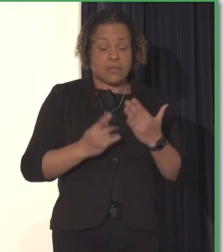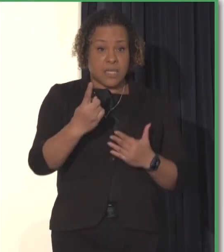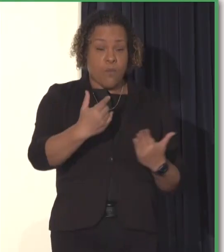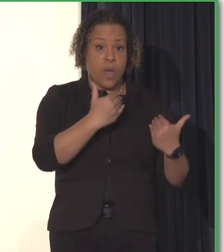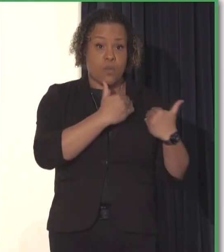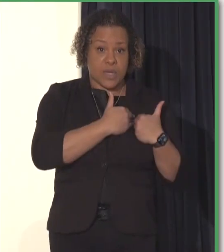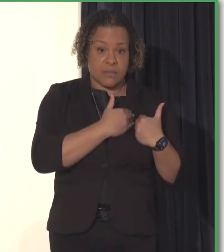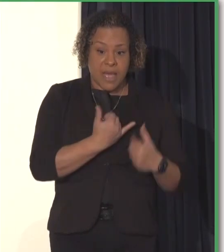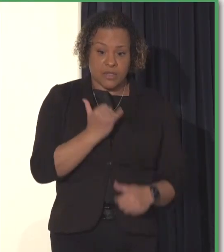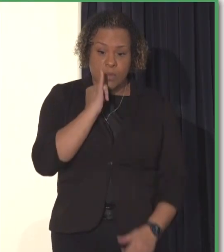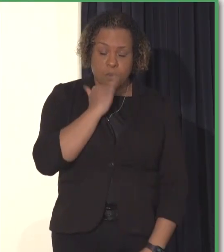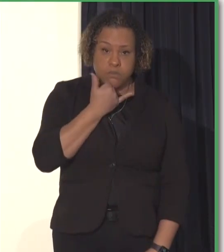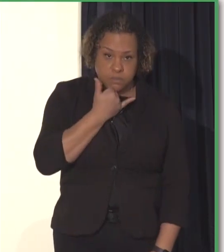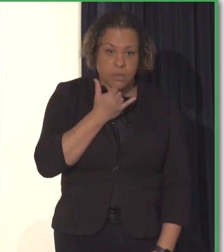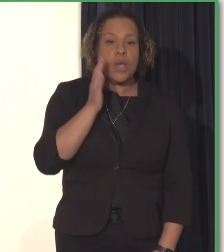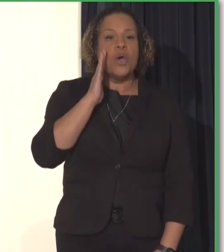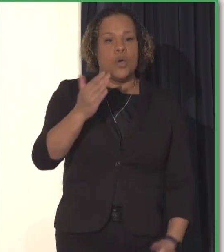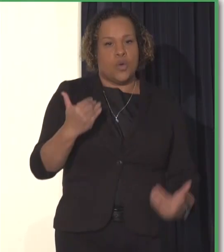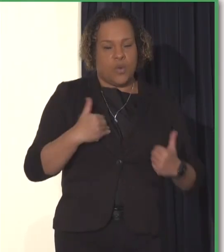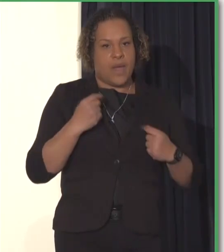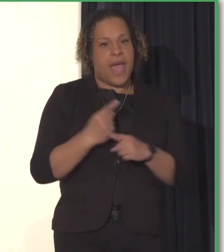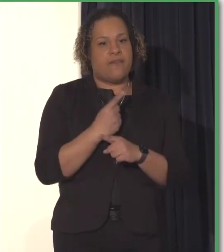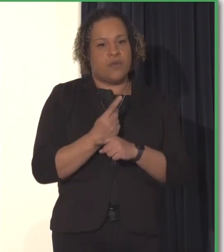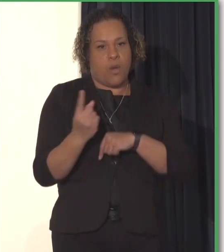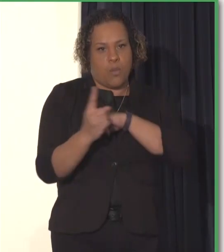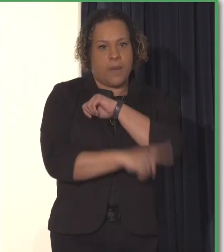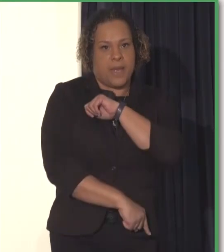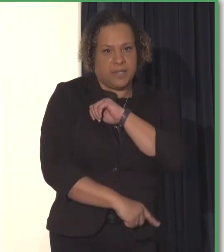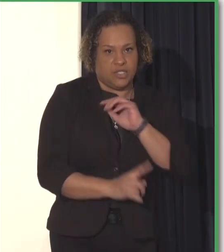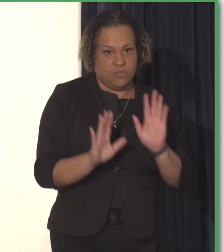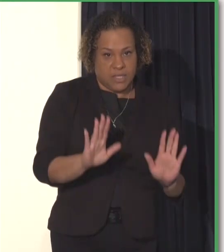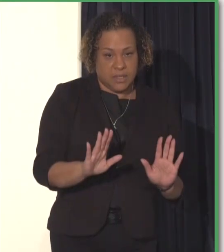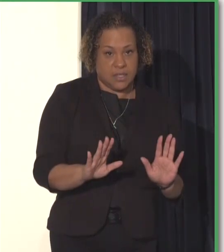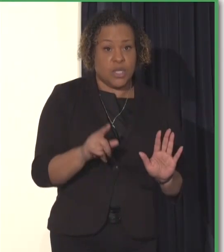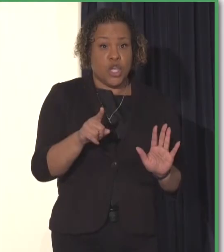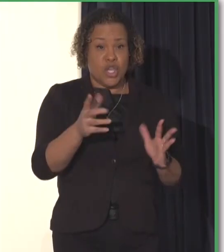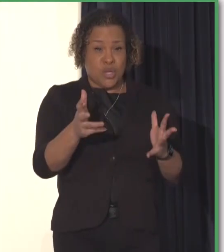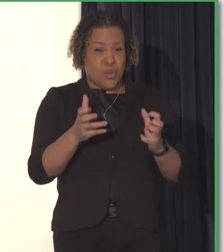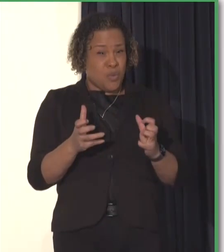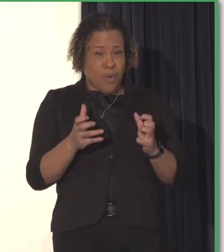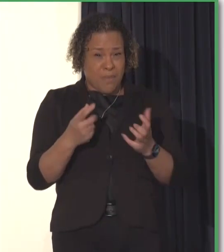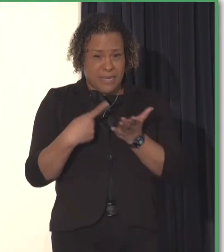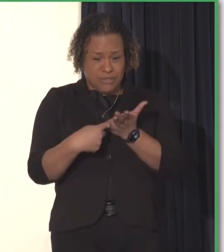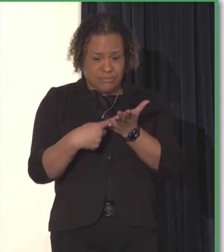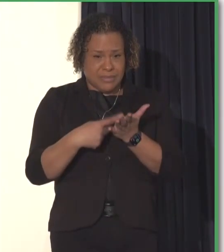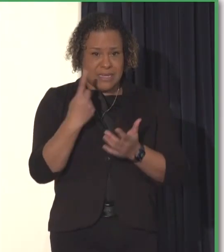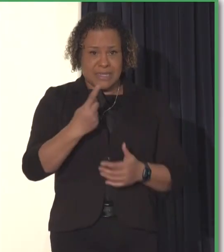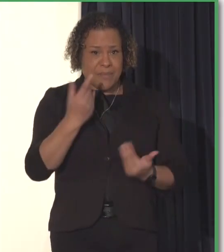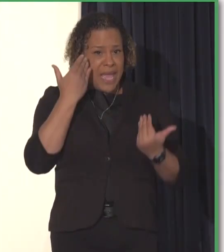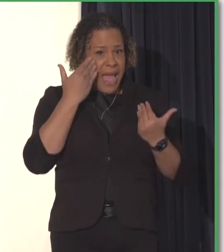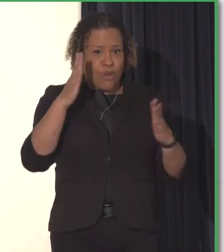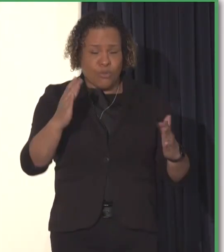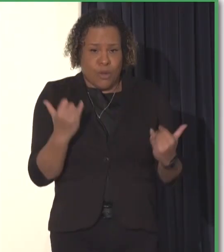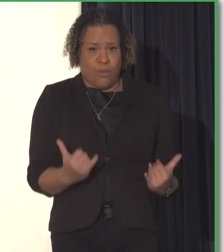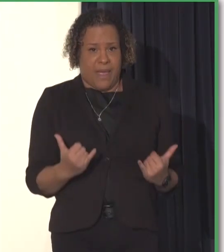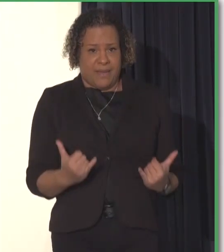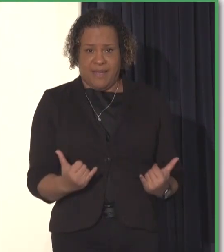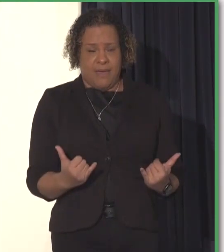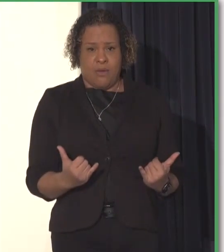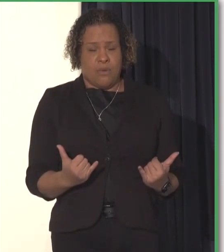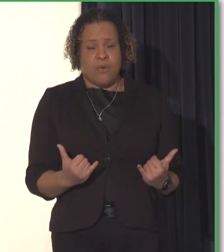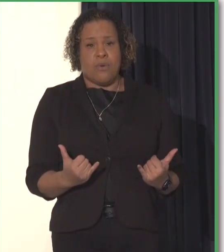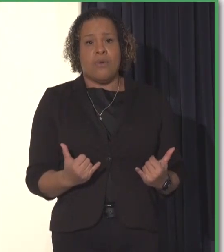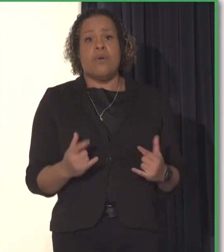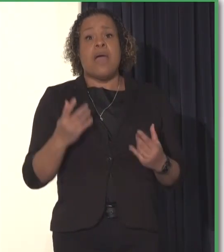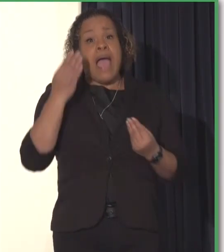we will have the appropriate punishment at that particular time. You want me to speak on something that I have no knowledge of at this particular point in time.